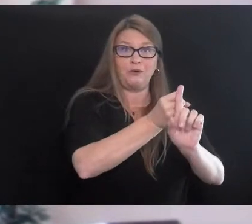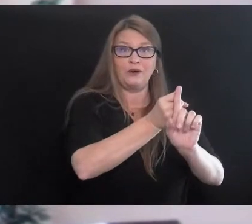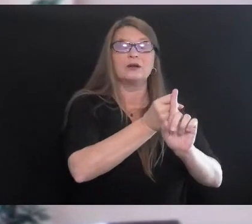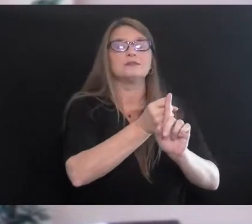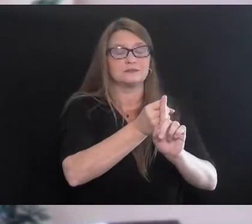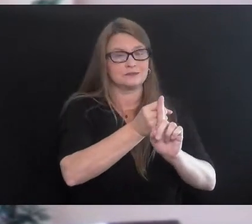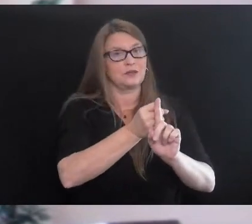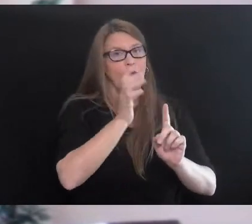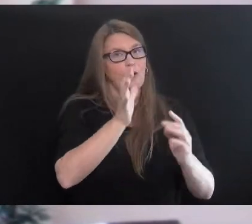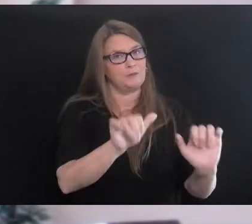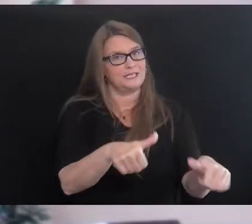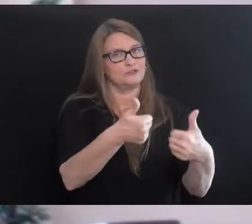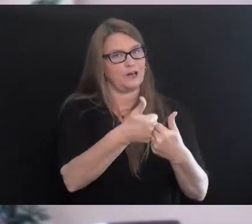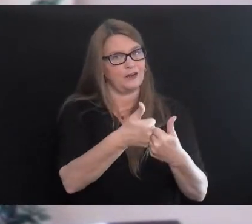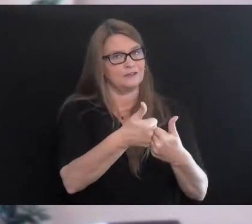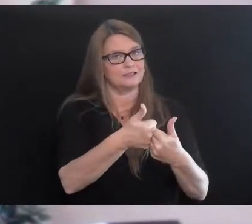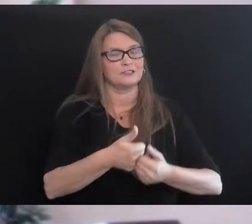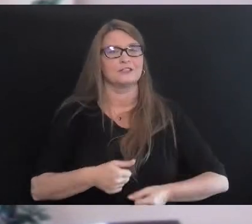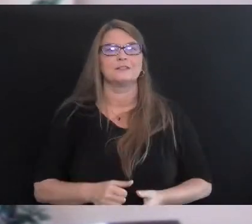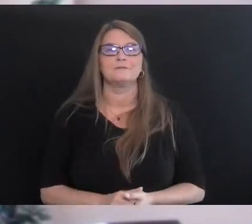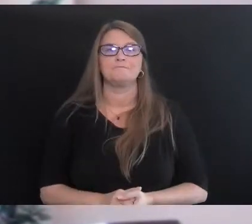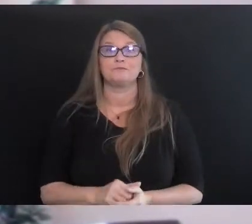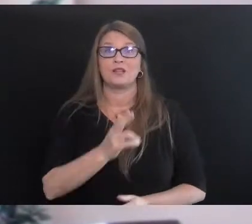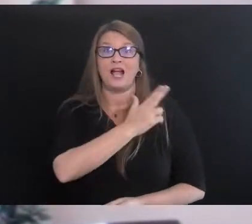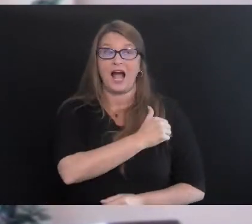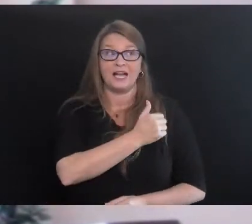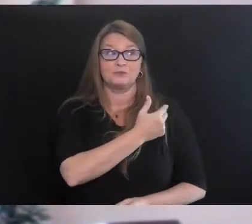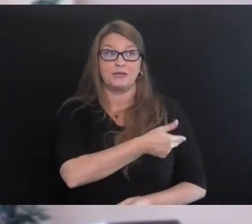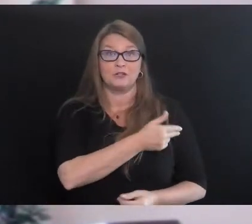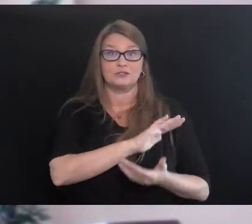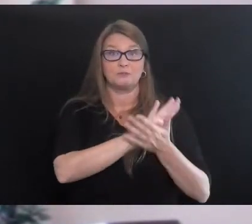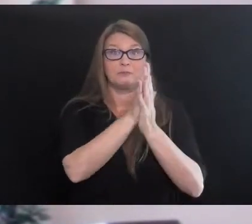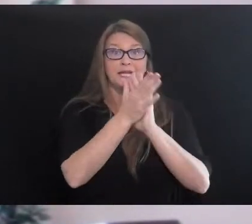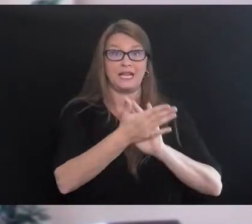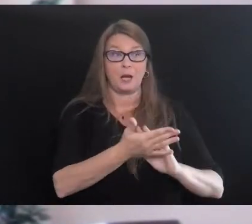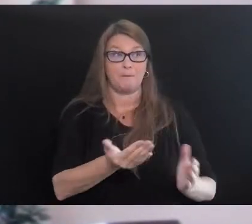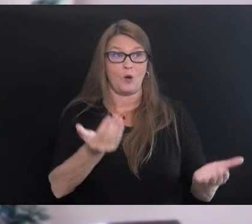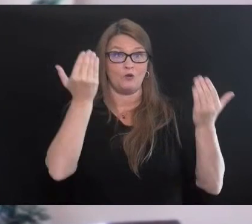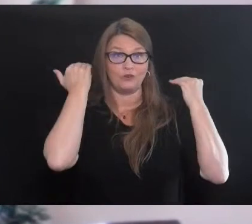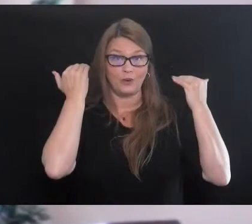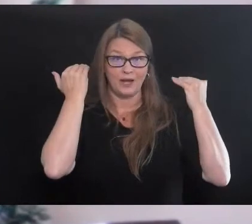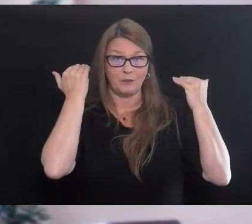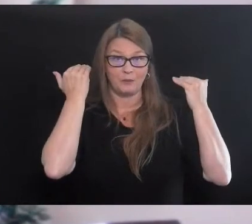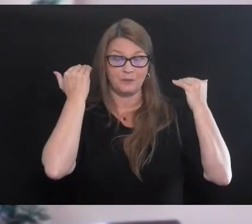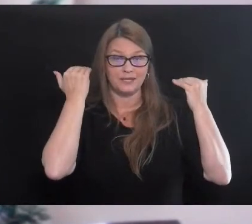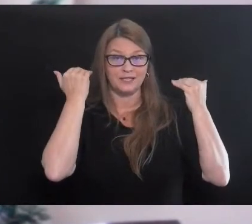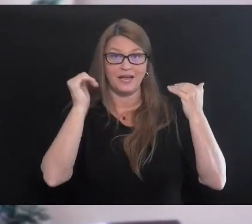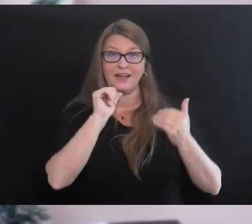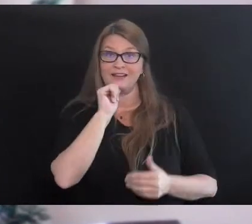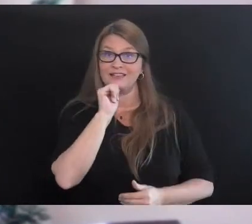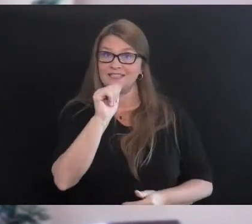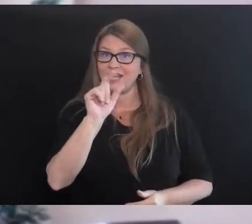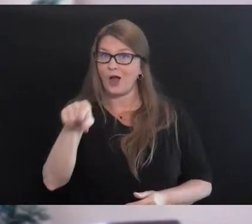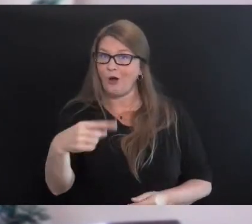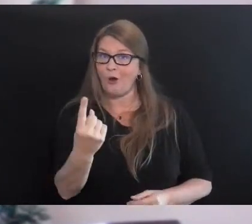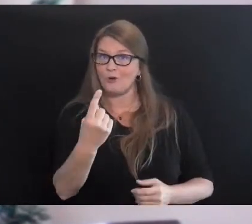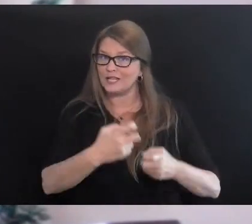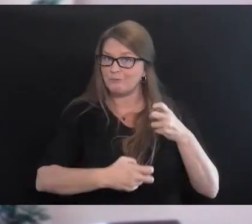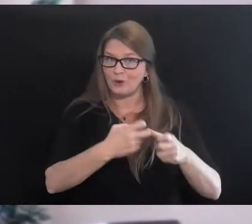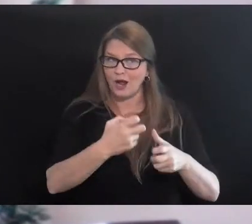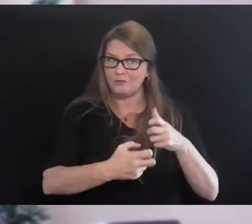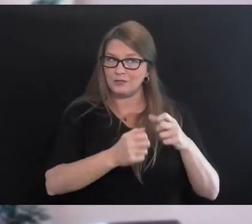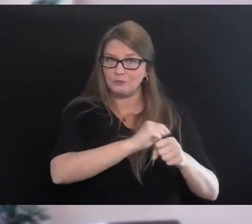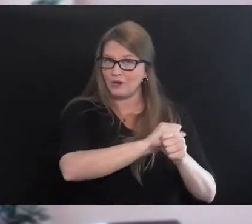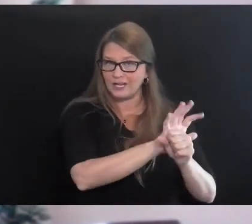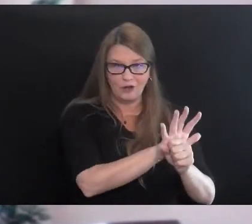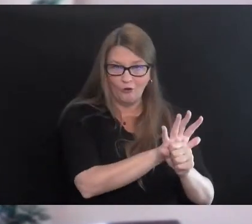times, and we have as well, that when hospitals become overwhelmed, then it's not just problems with COVID that becomes